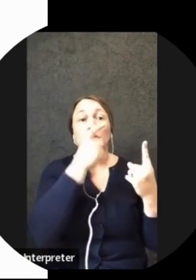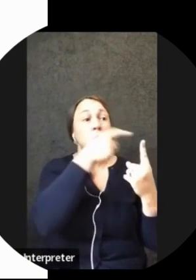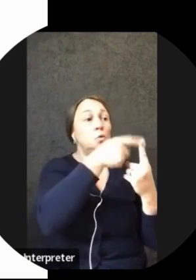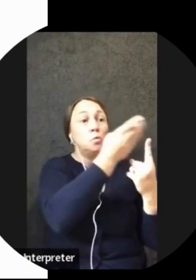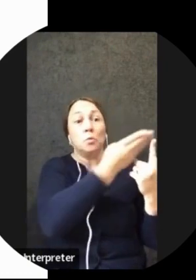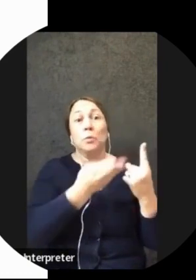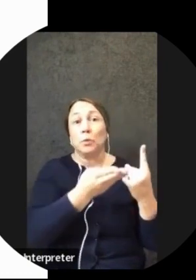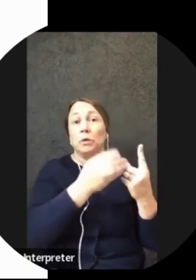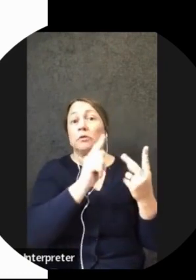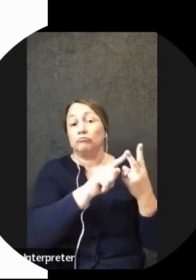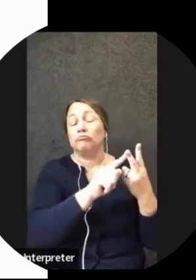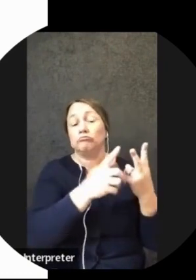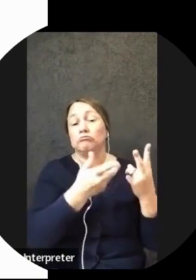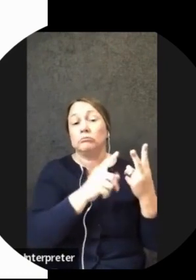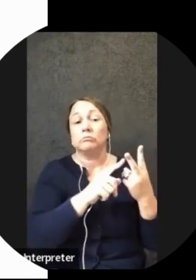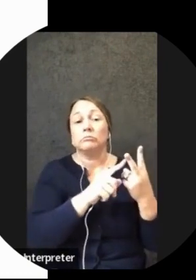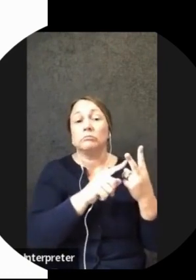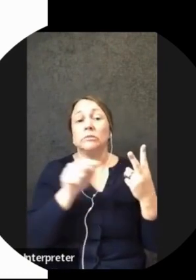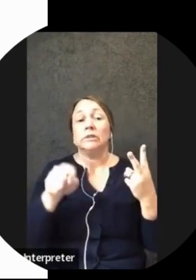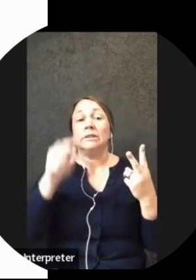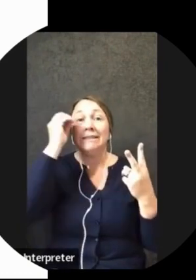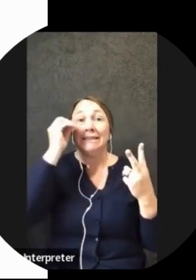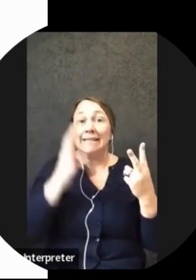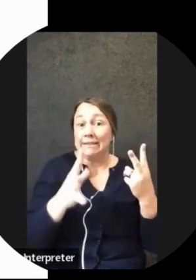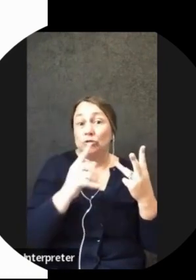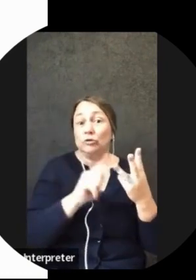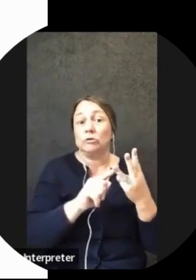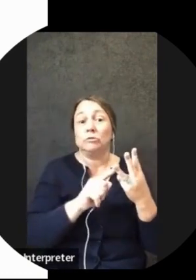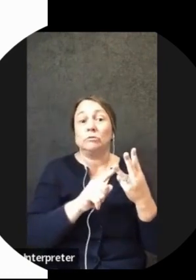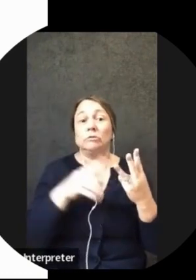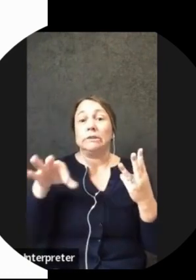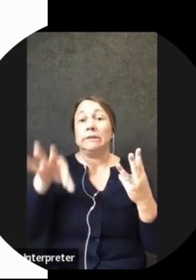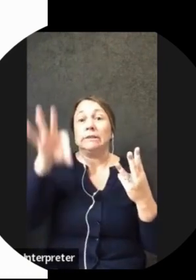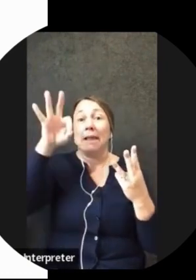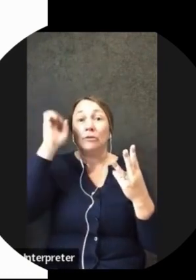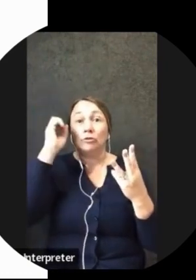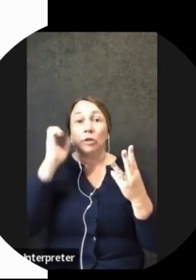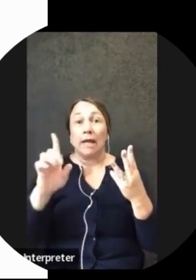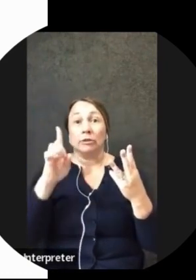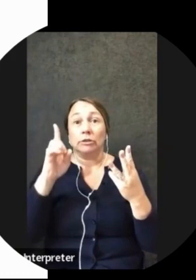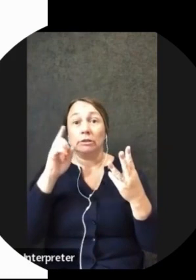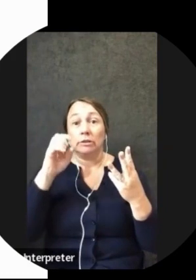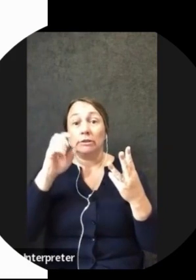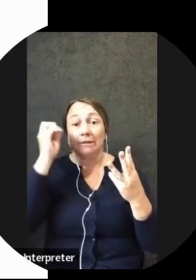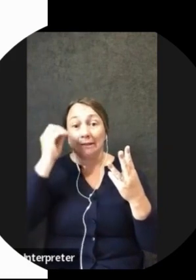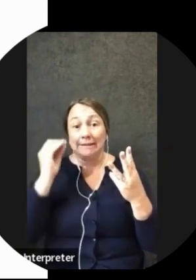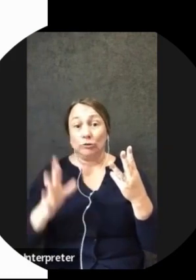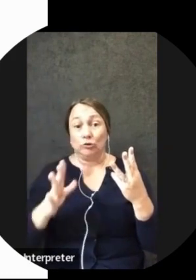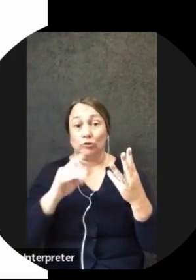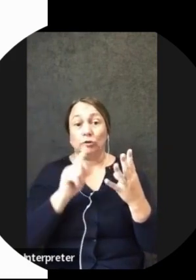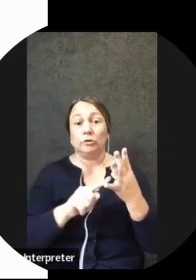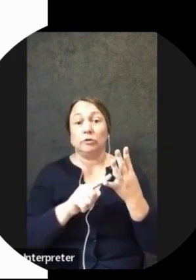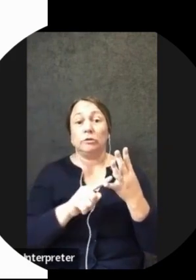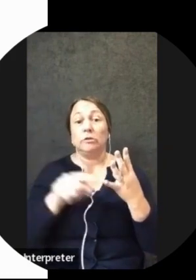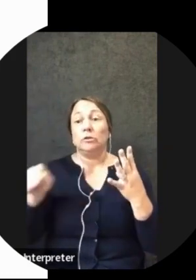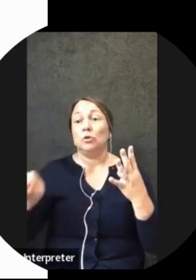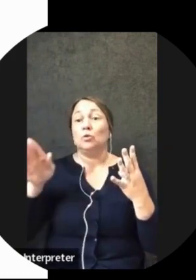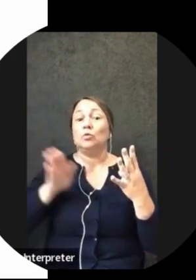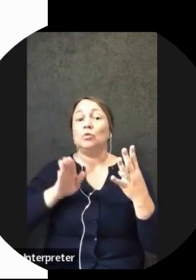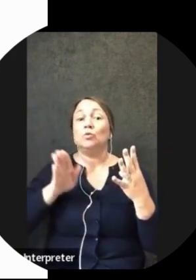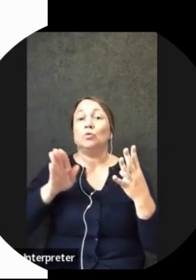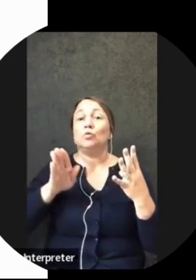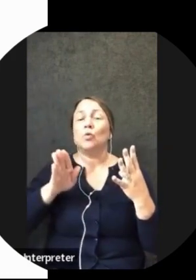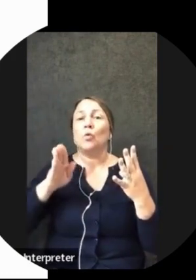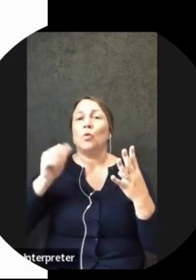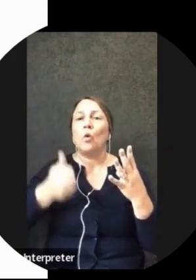teacher of the student, a special education teacher of the student, a school district officer with information